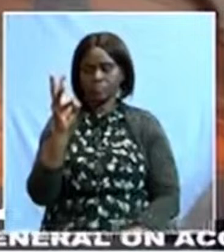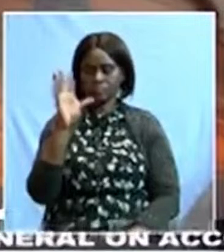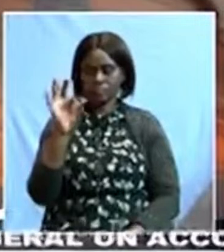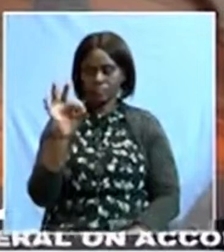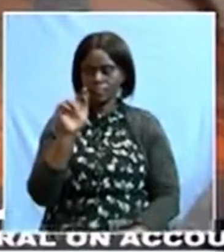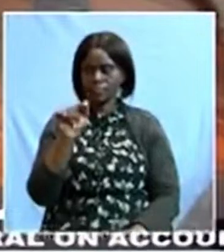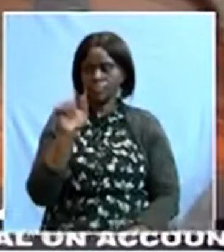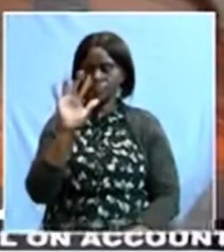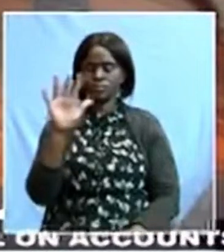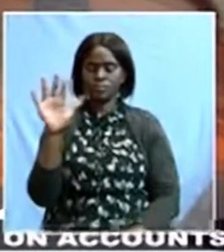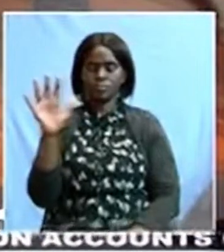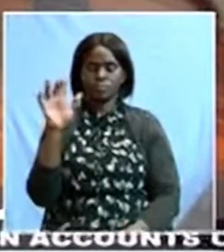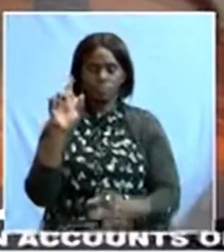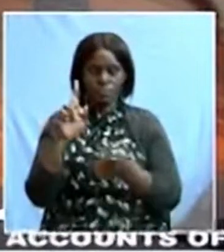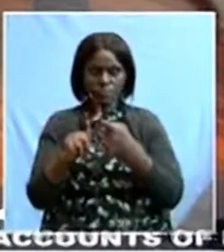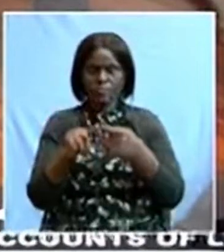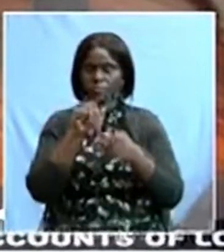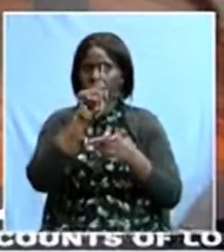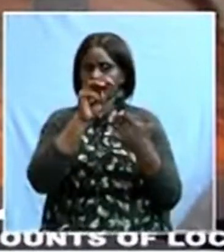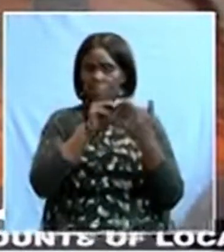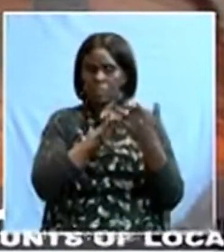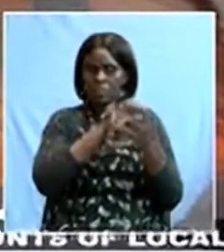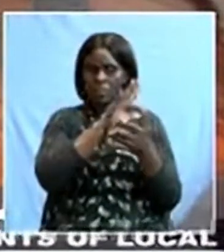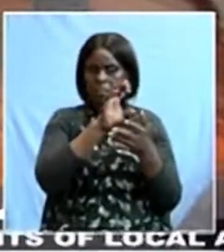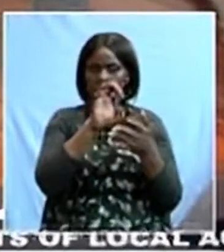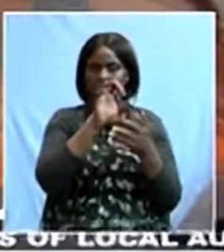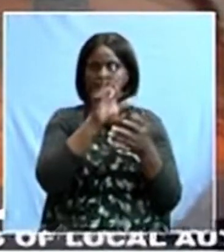1,126,569.55 to